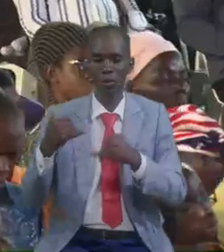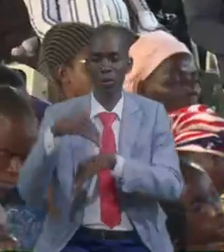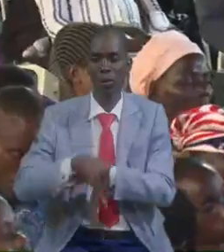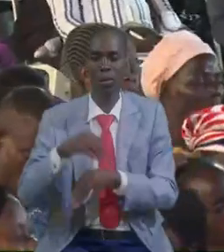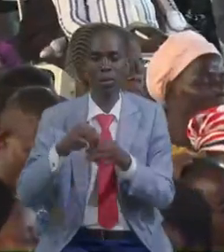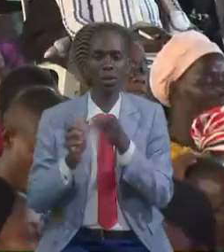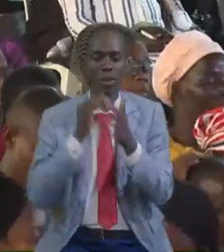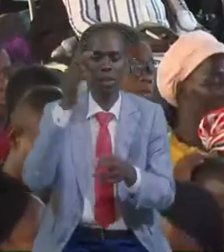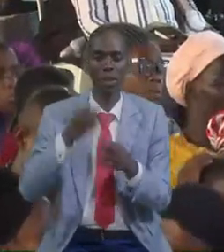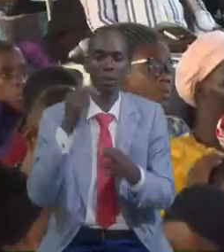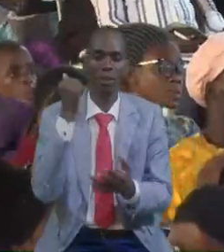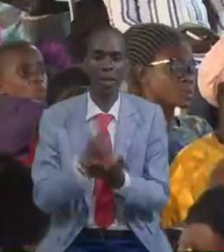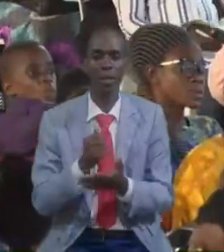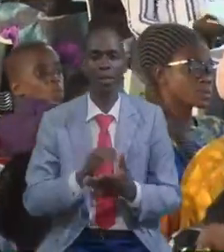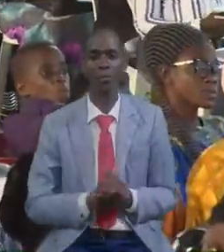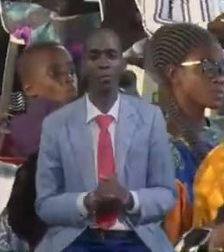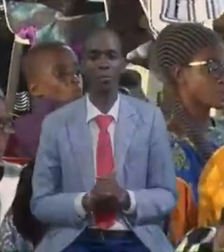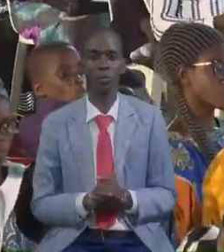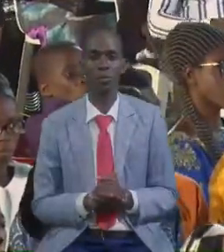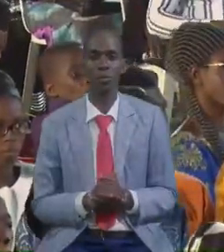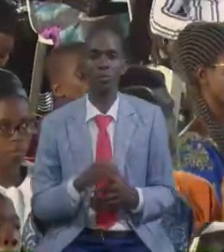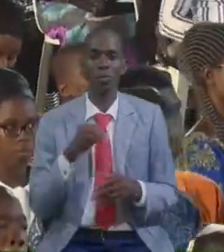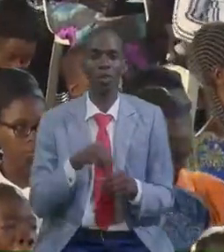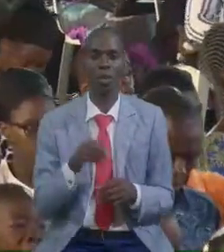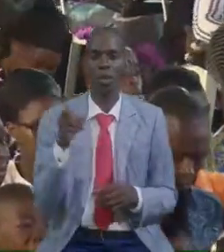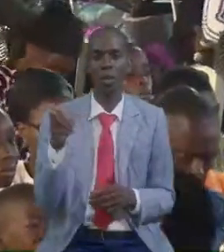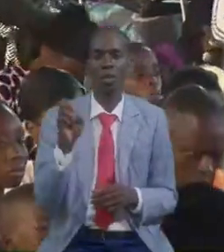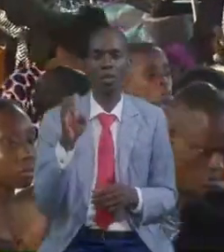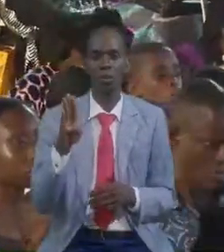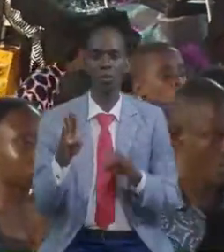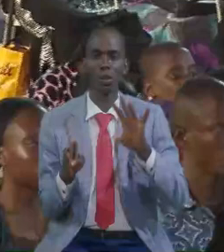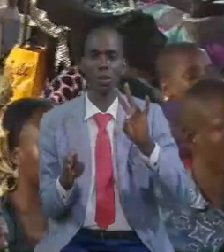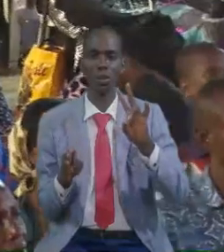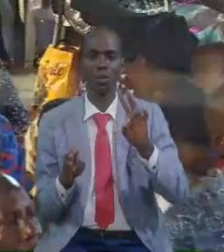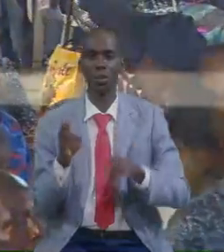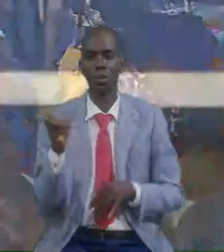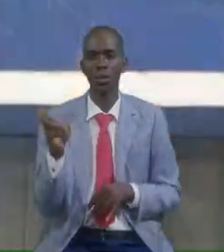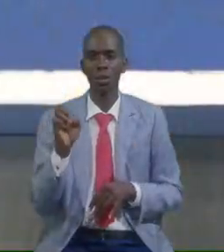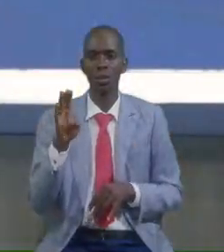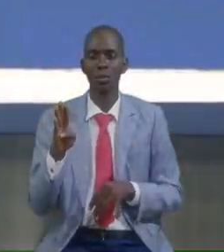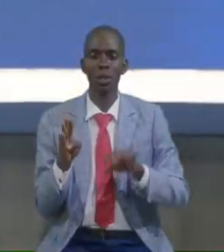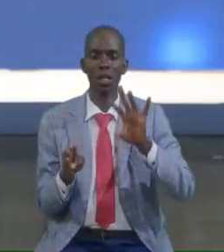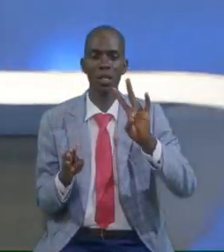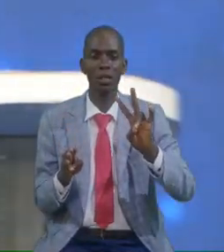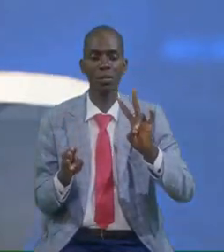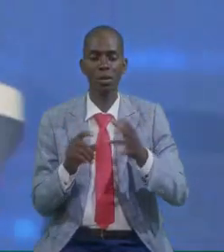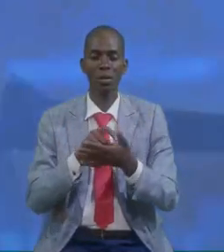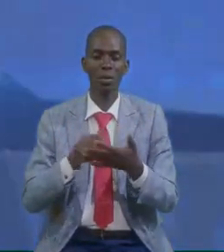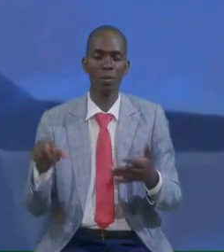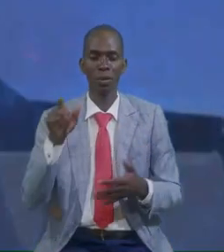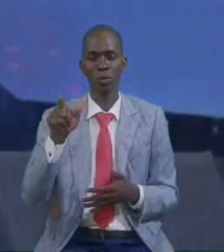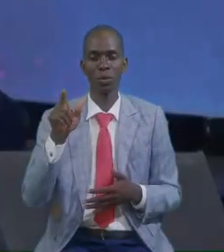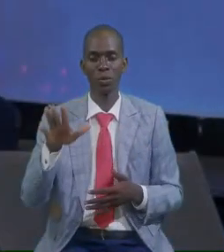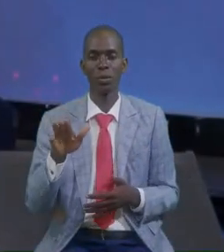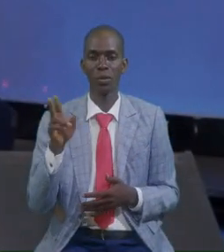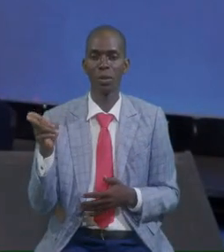Jesus' name. Look at Hebrews chapter 7, verse 25. Hebrews chapter 7,